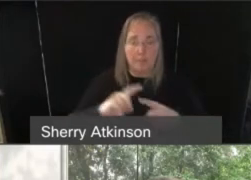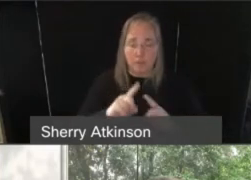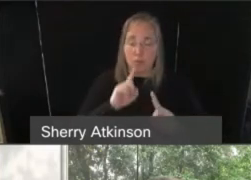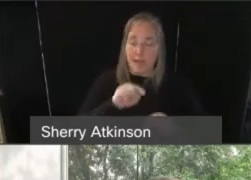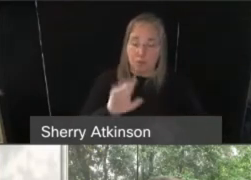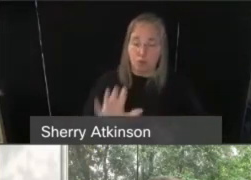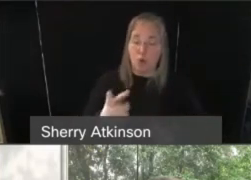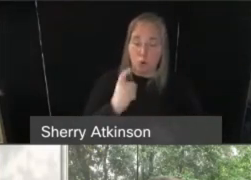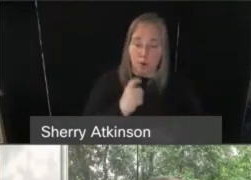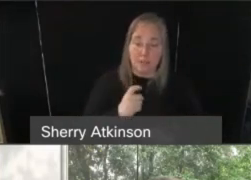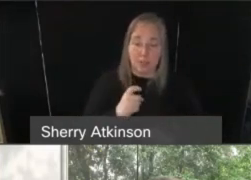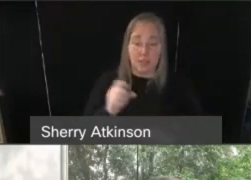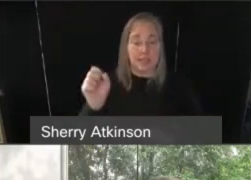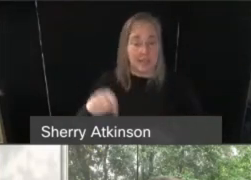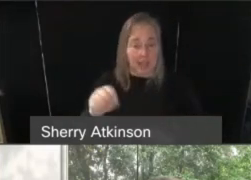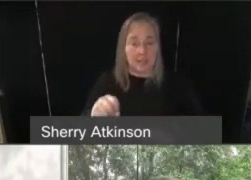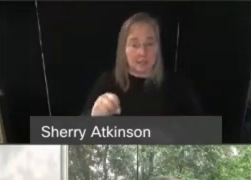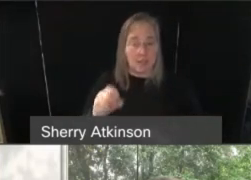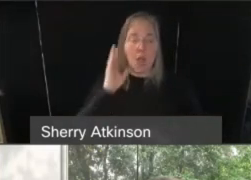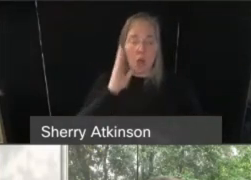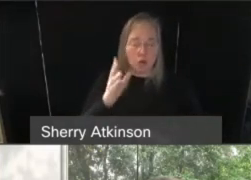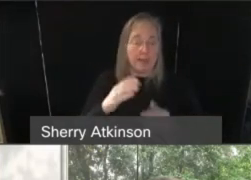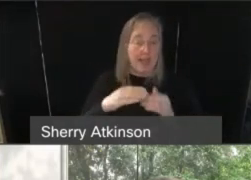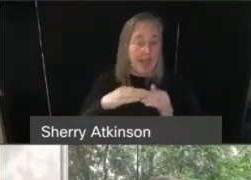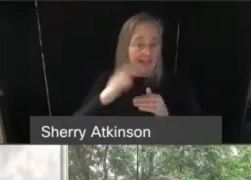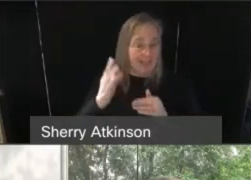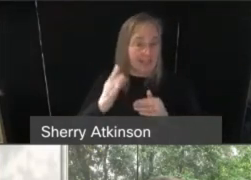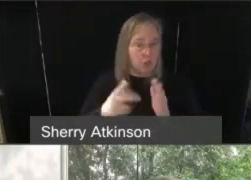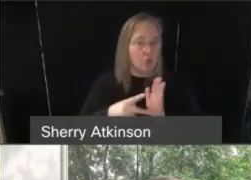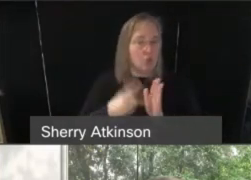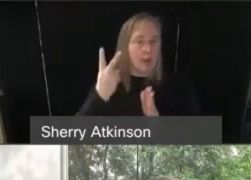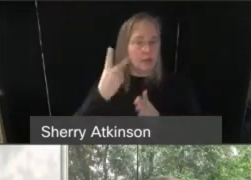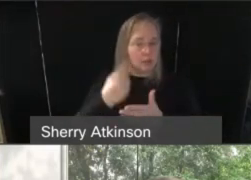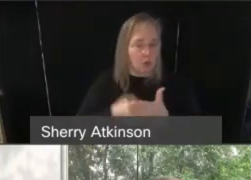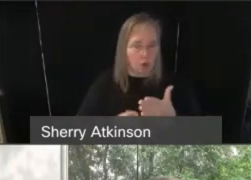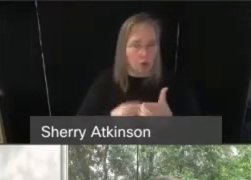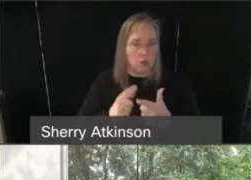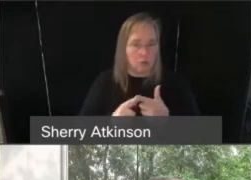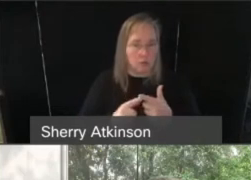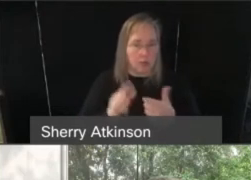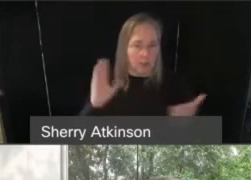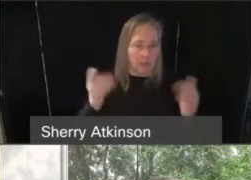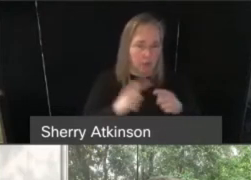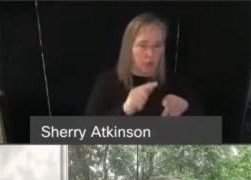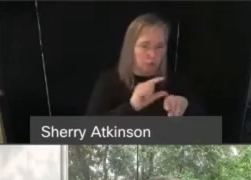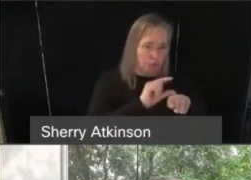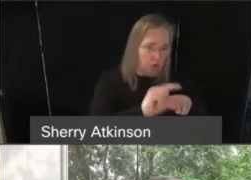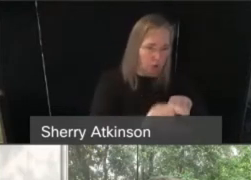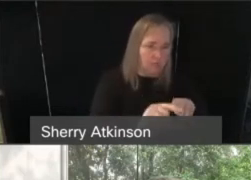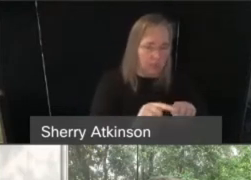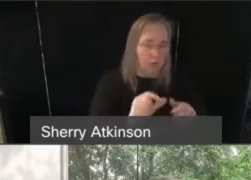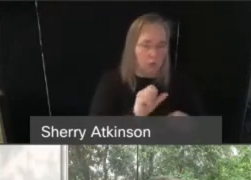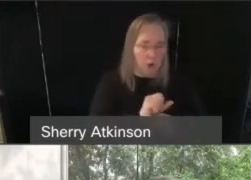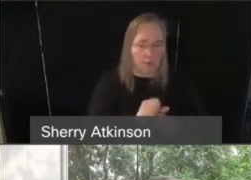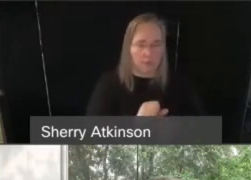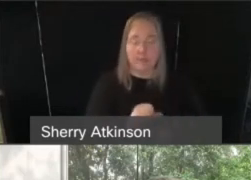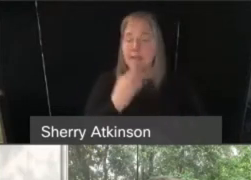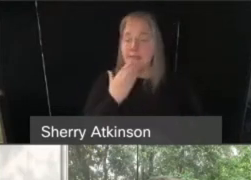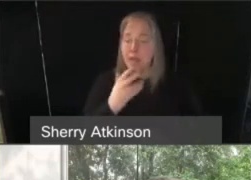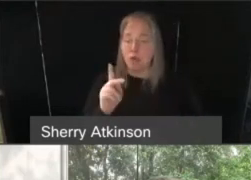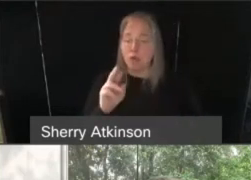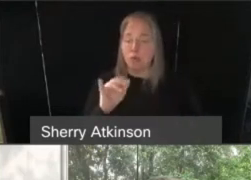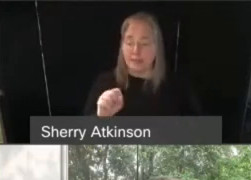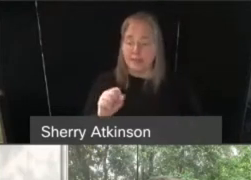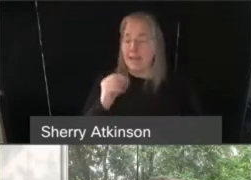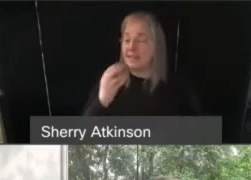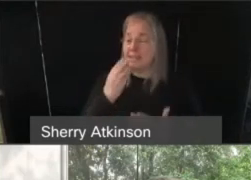But to answer the question, it would be at least twice the cost of resurfacing work. Thank you, Chris. And also thank you for a great question